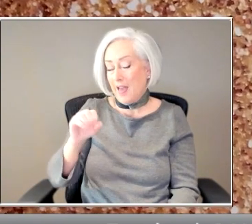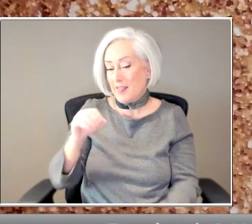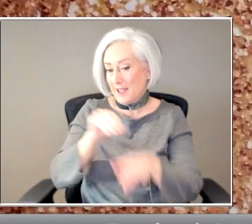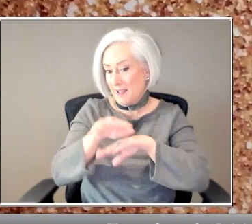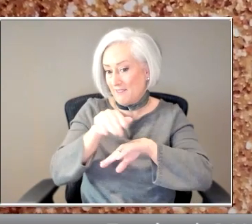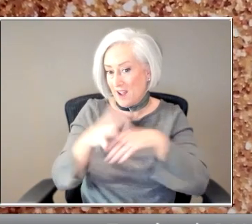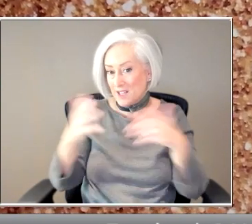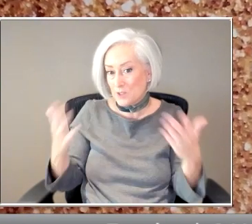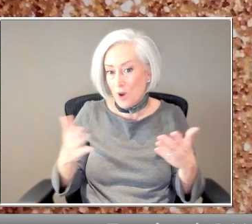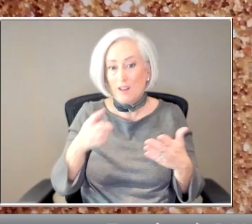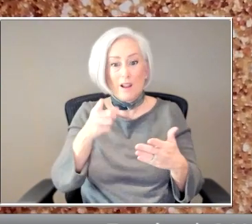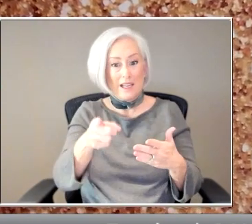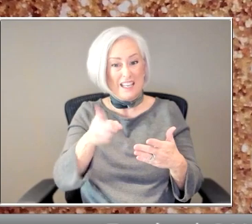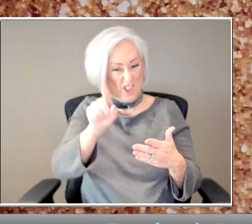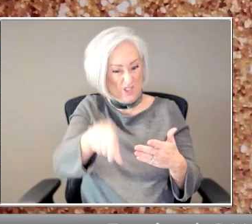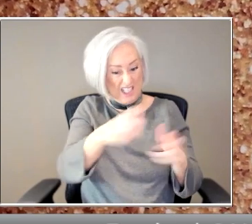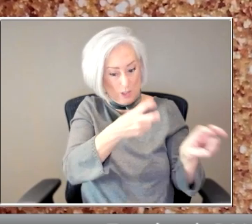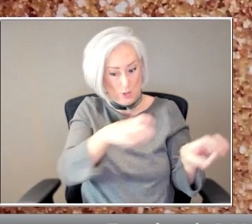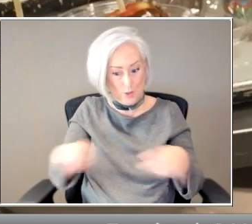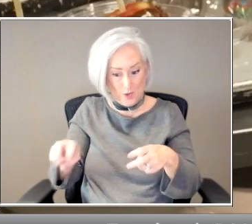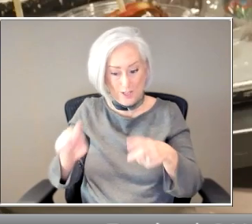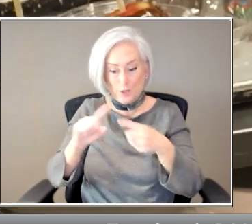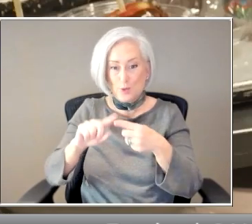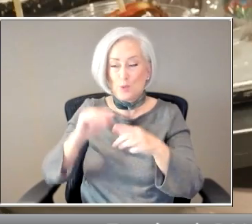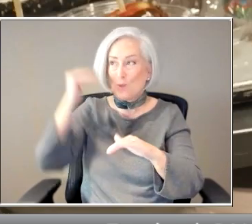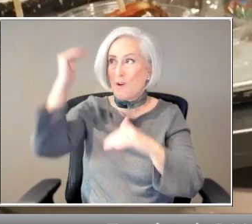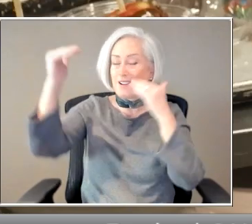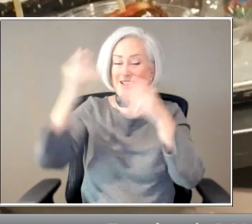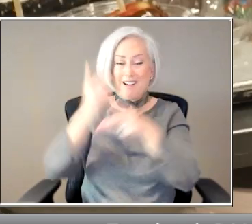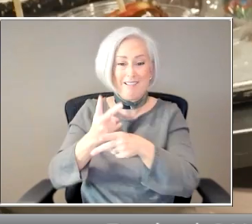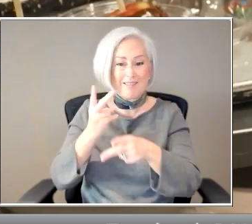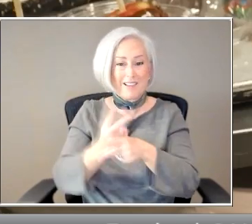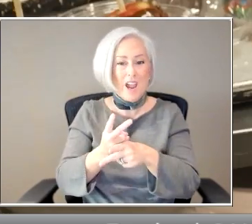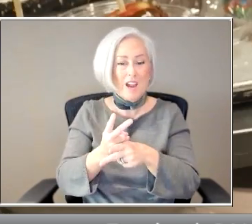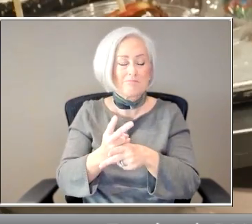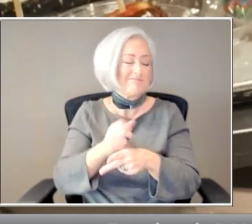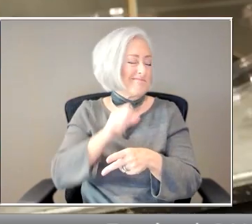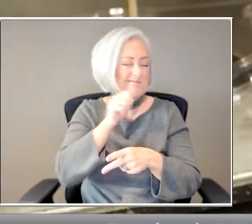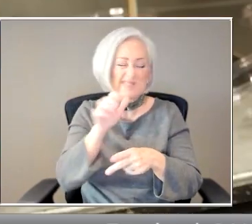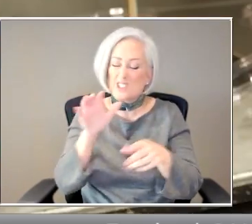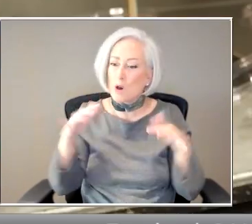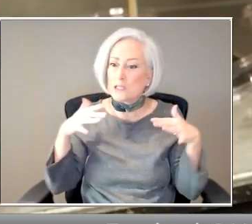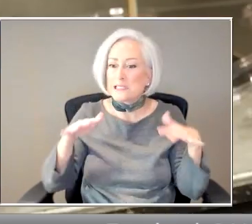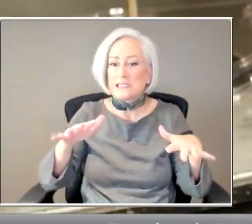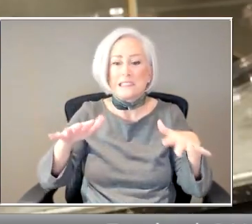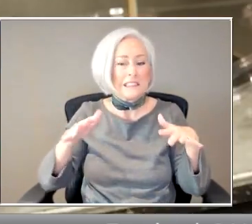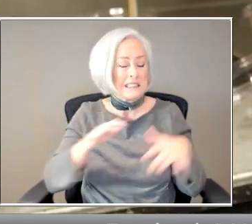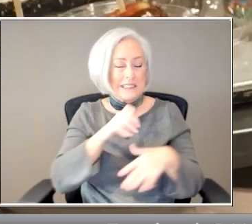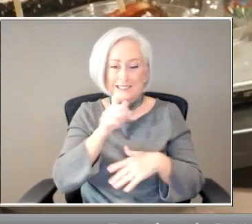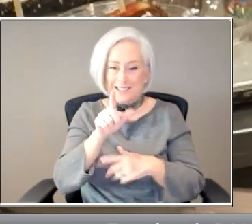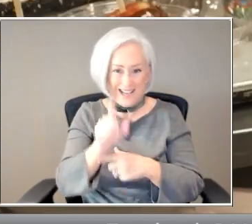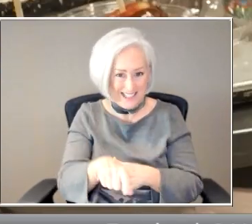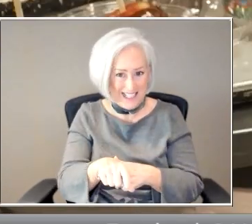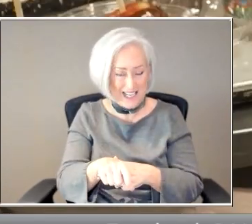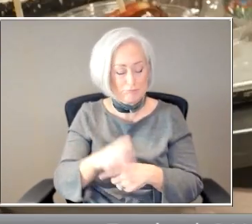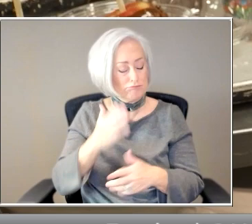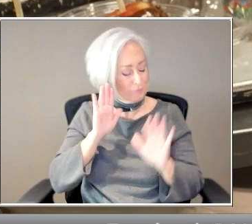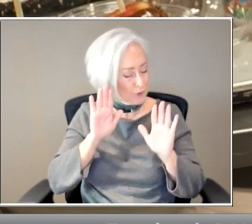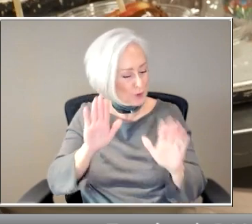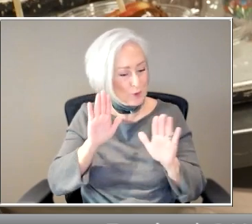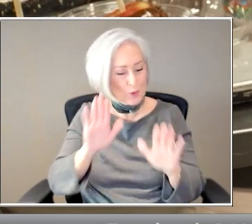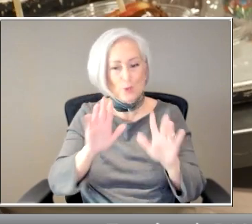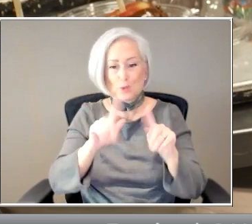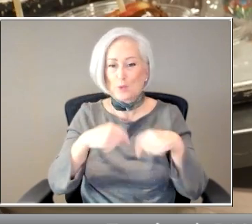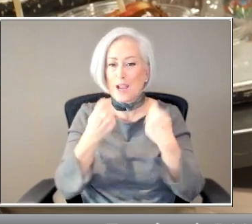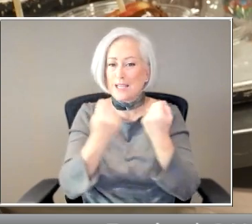Don't be nervous. You got a great team behind you. They're willing to help you no matter what. No stupid question. Ask them no matter what.